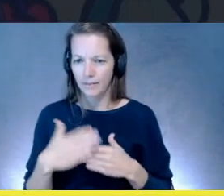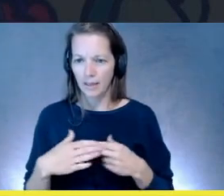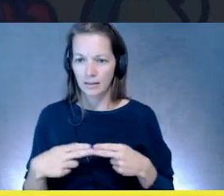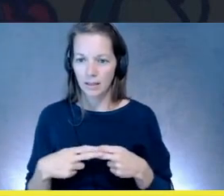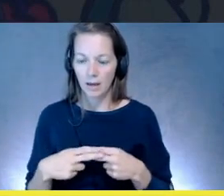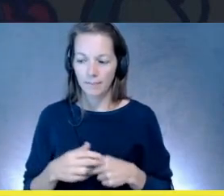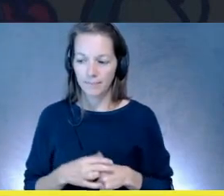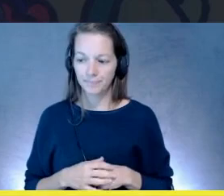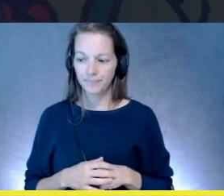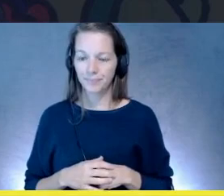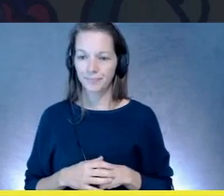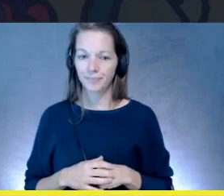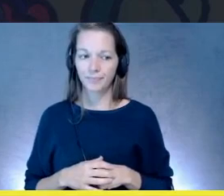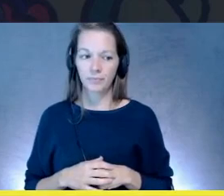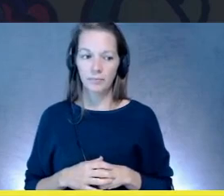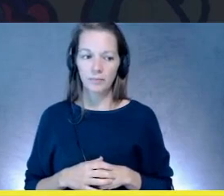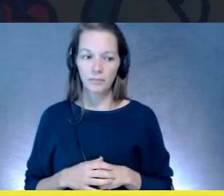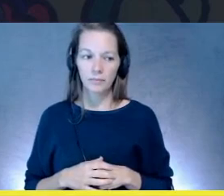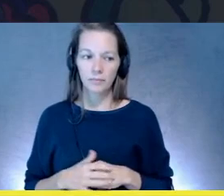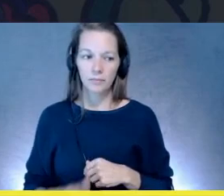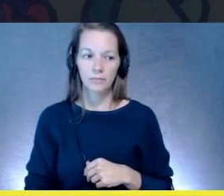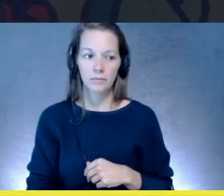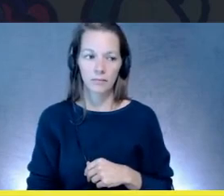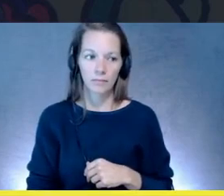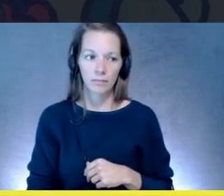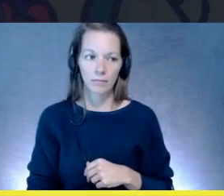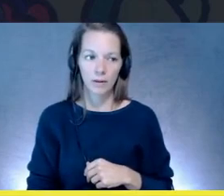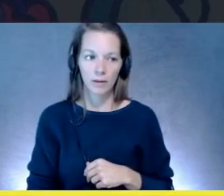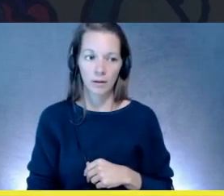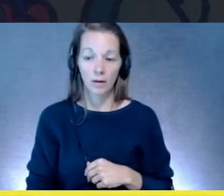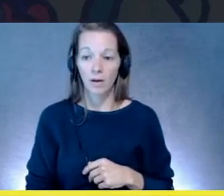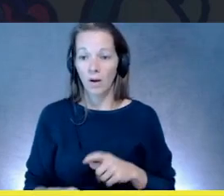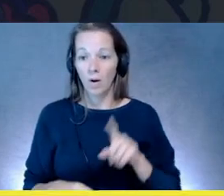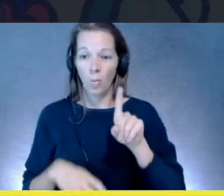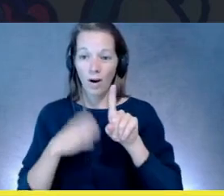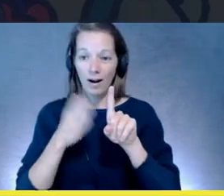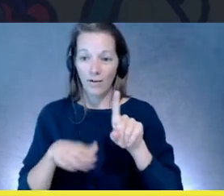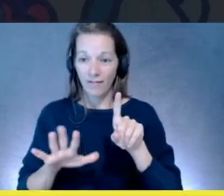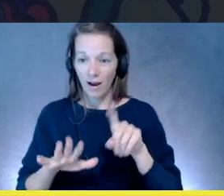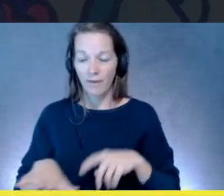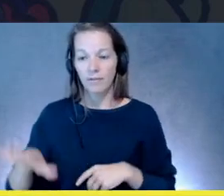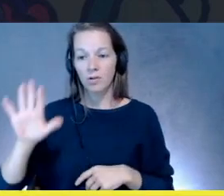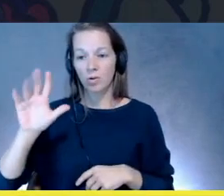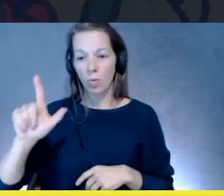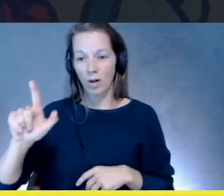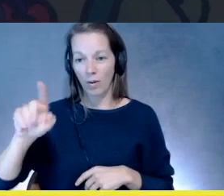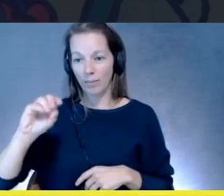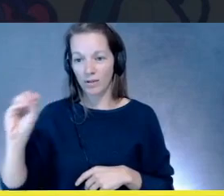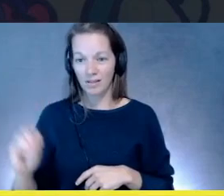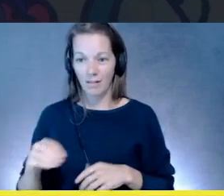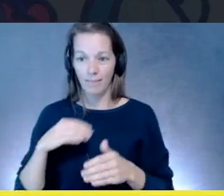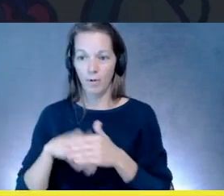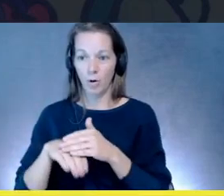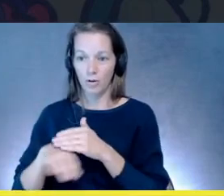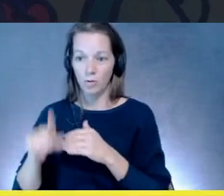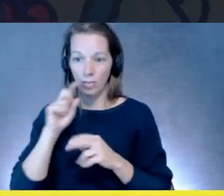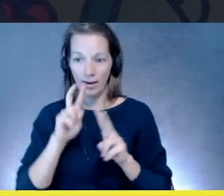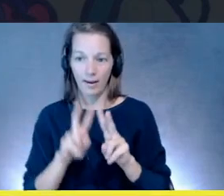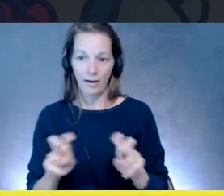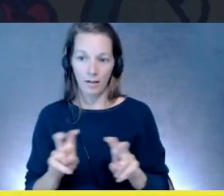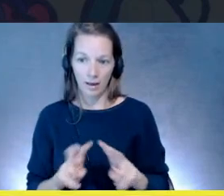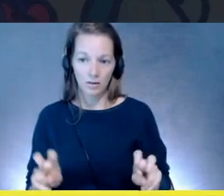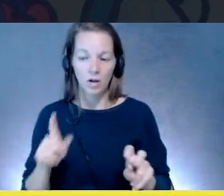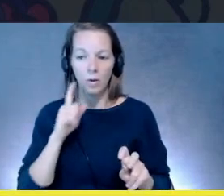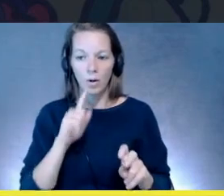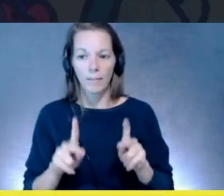A central finding of this study was that 1 in 5, or 21% of the births we analyzed, were to respondents with